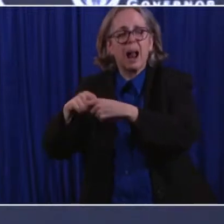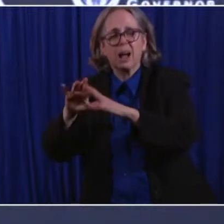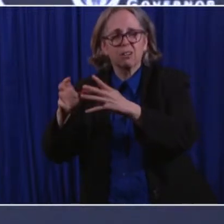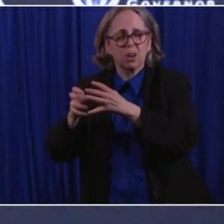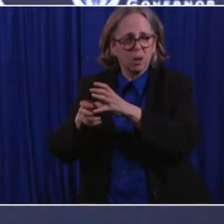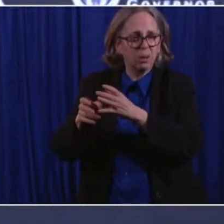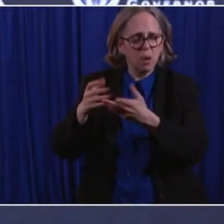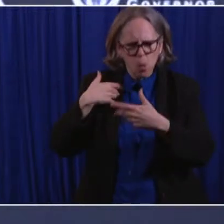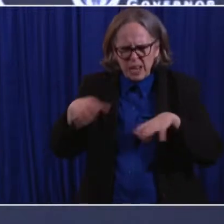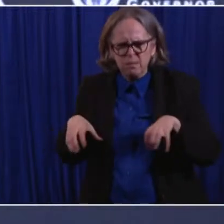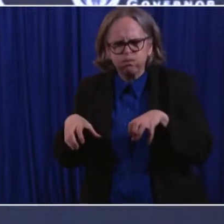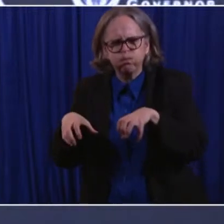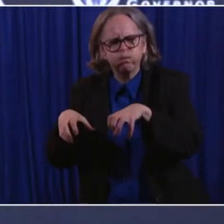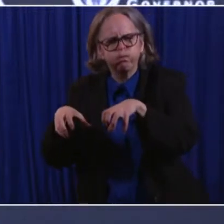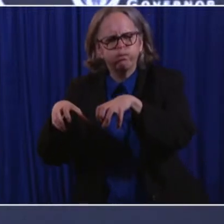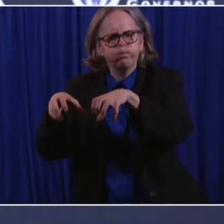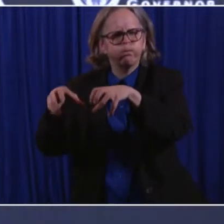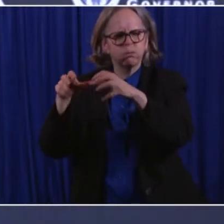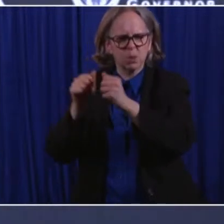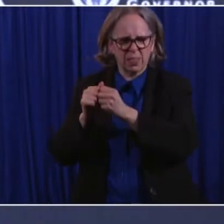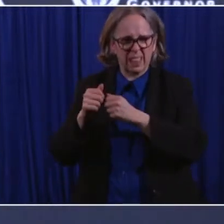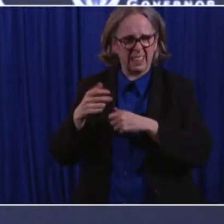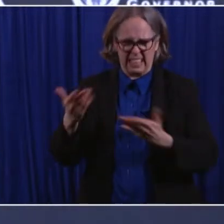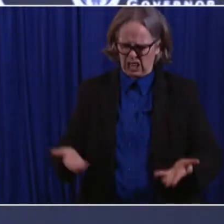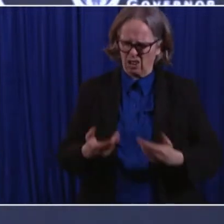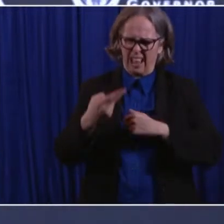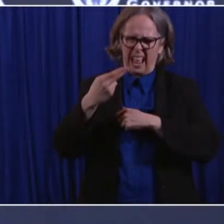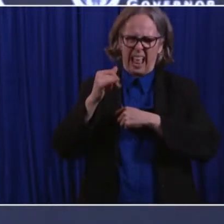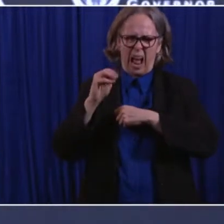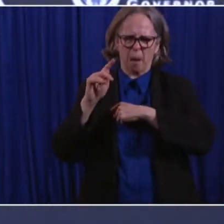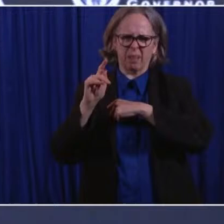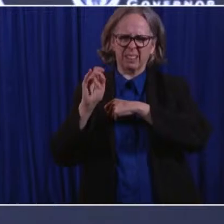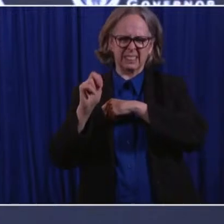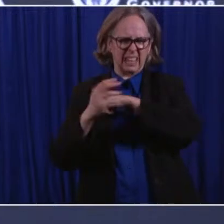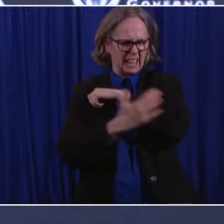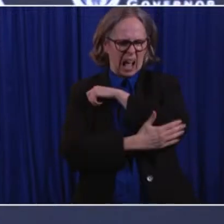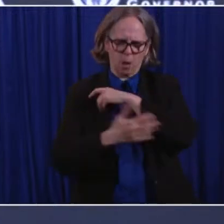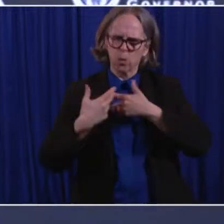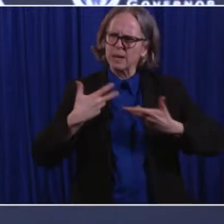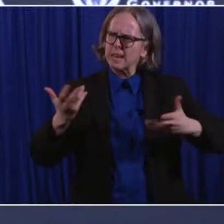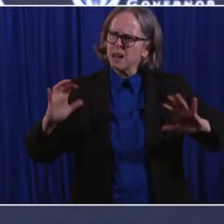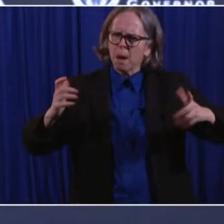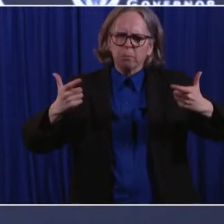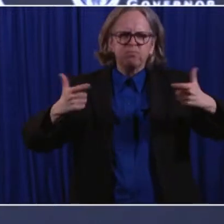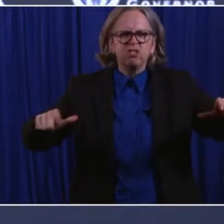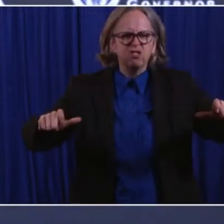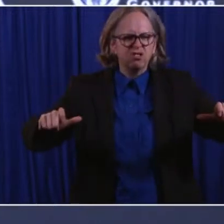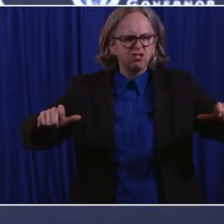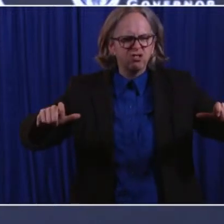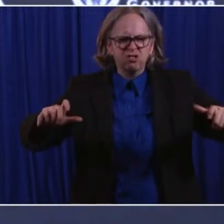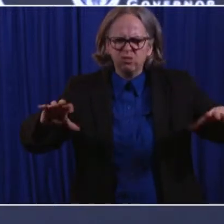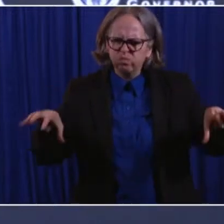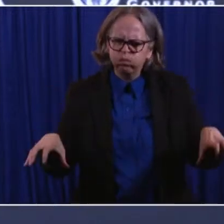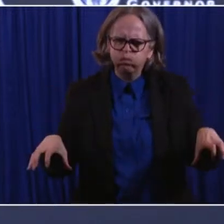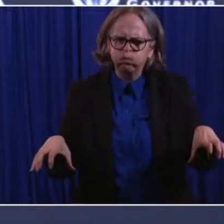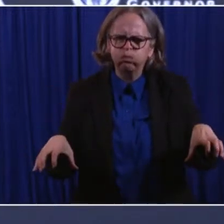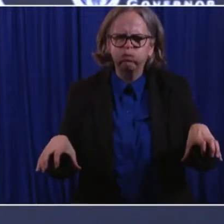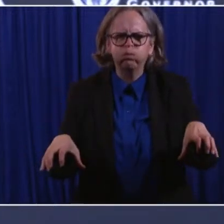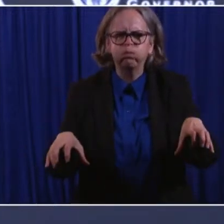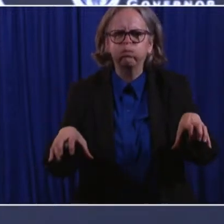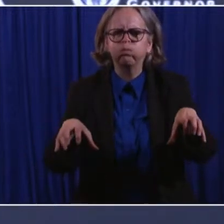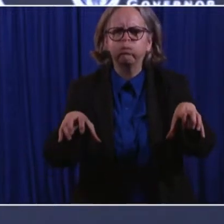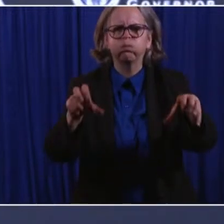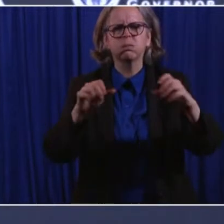The Health Collaborative here is doing a phenomenal job. They've got many plans and they're doing many things, and we're working closely with them to get